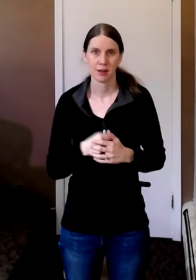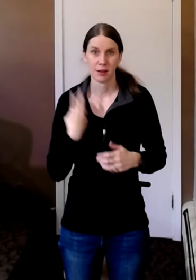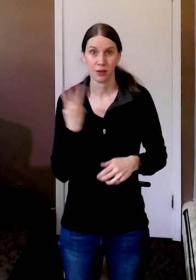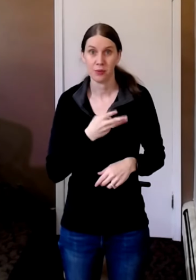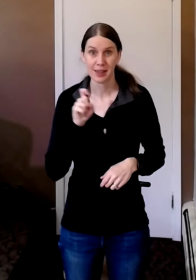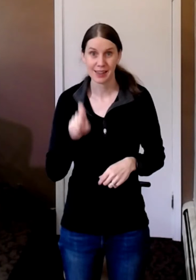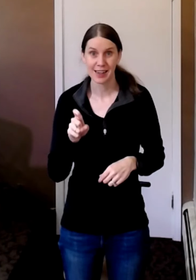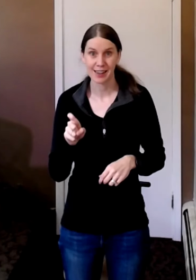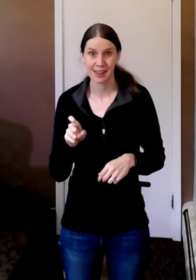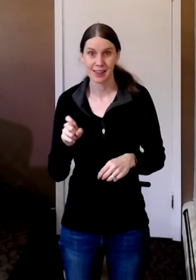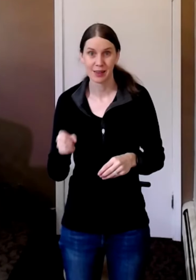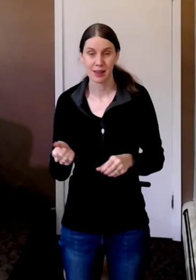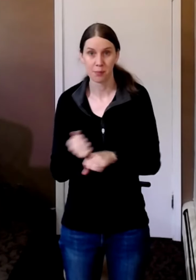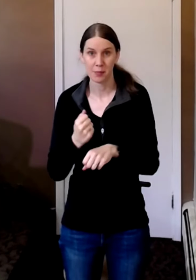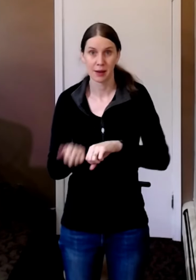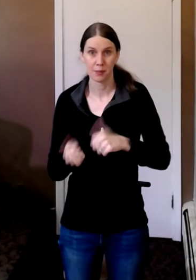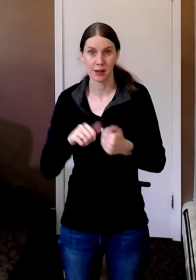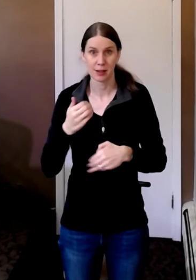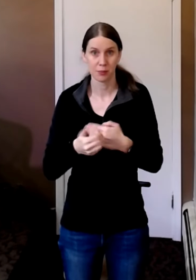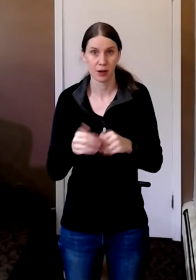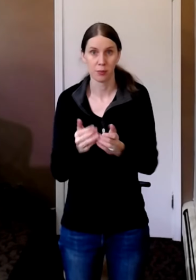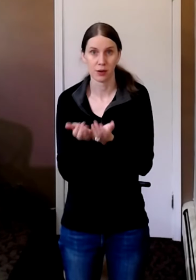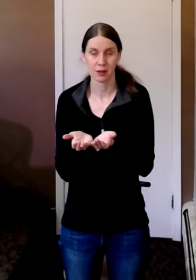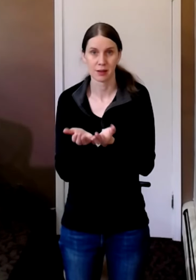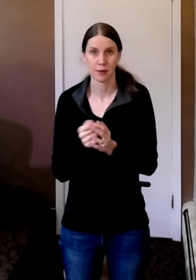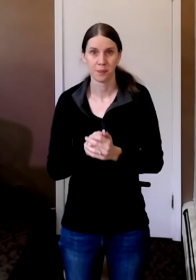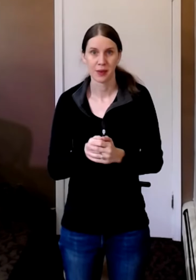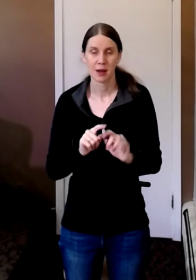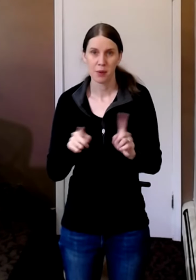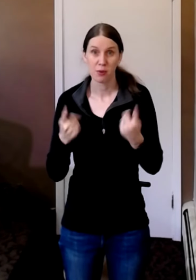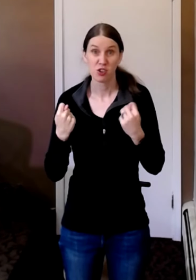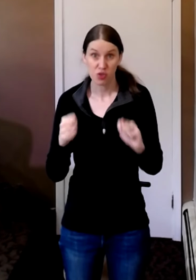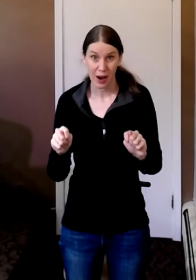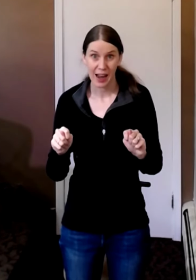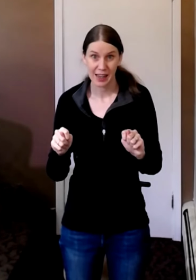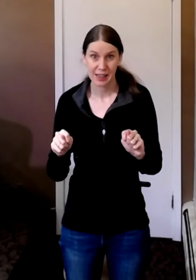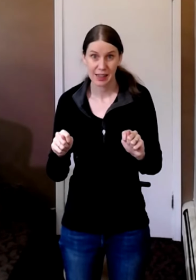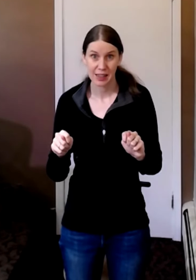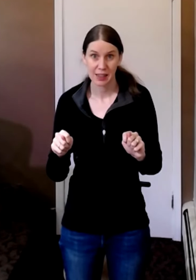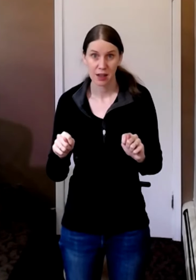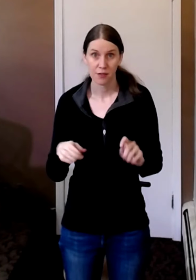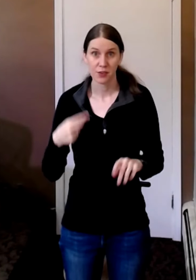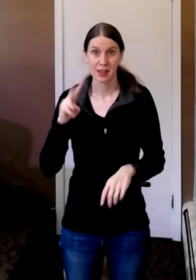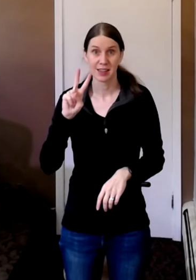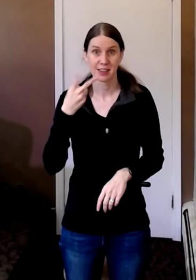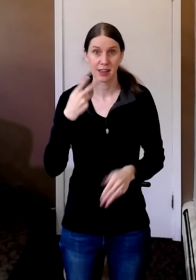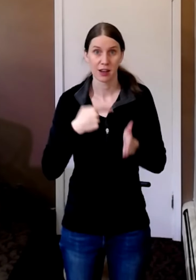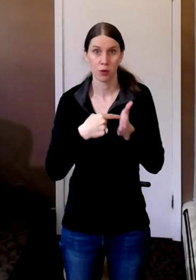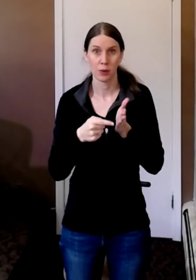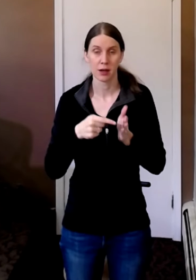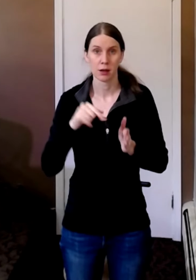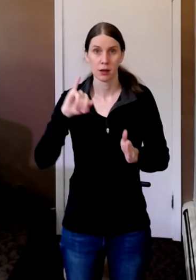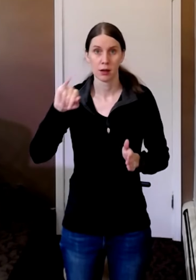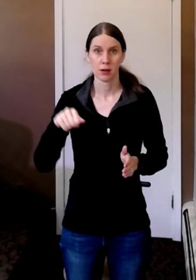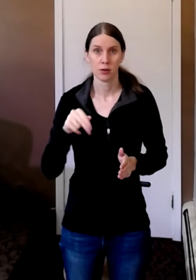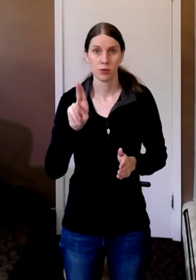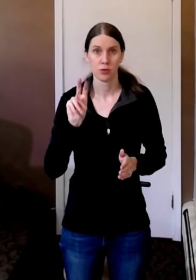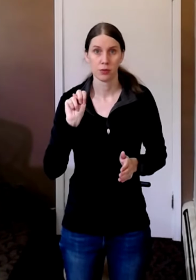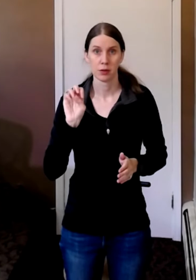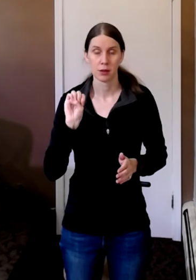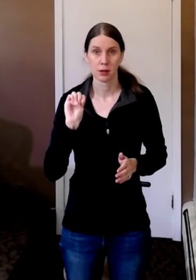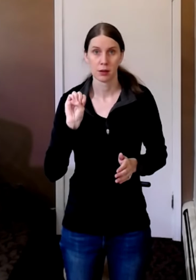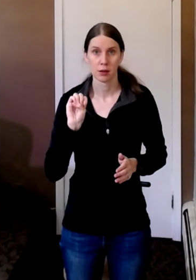when we're printing the Baptist spread. But we're trying to get it scheduled for the second week of June. Be in prayer